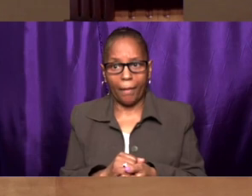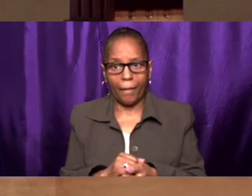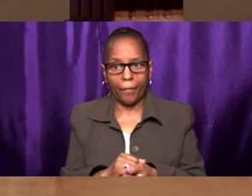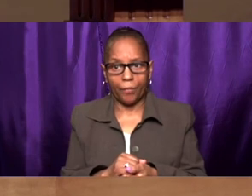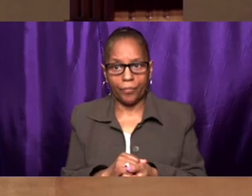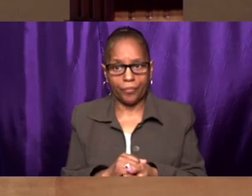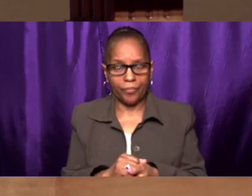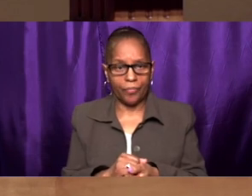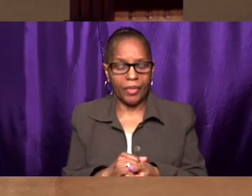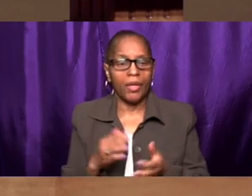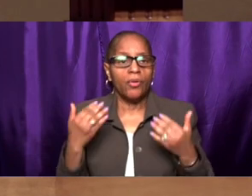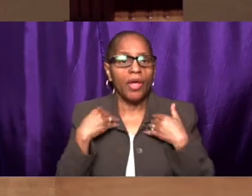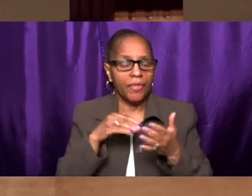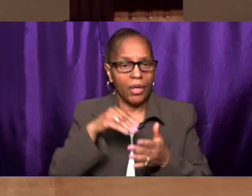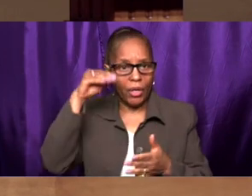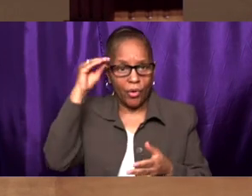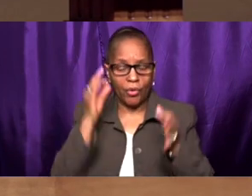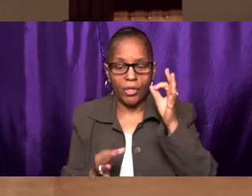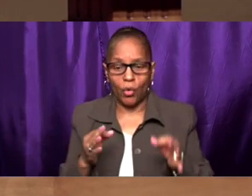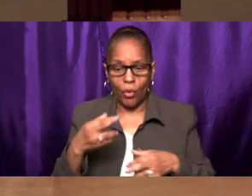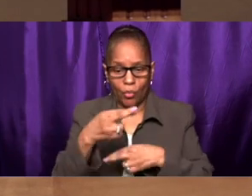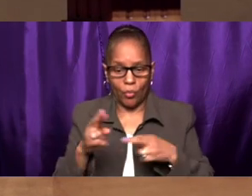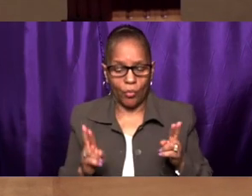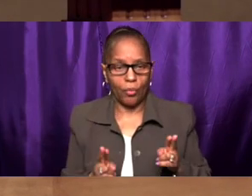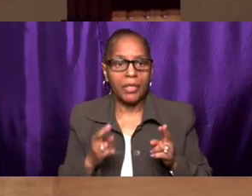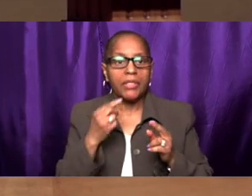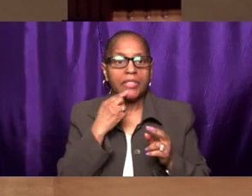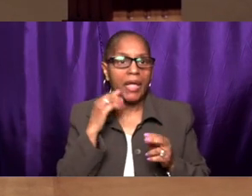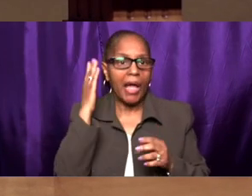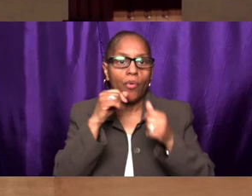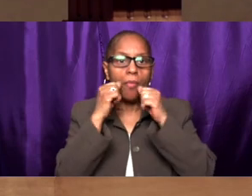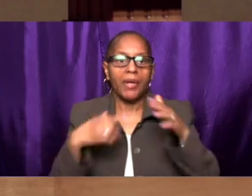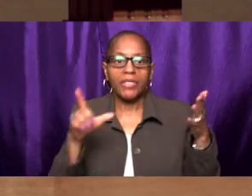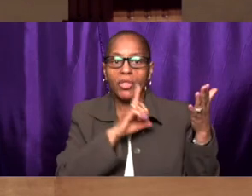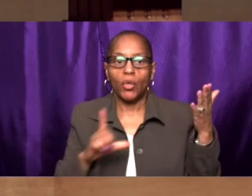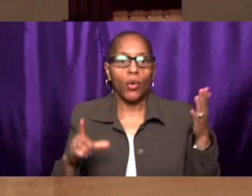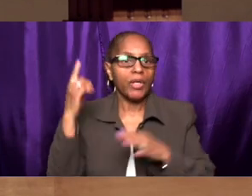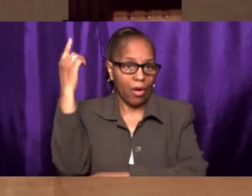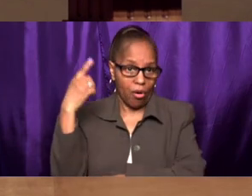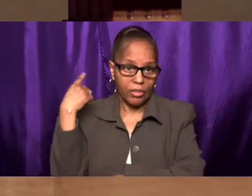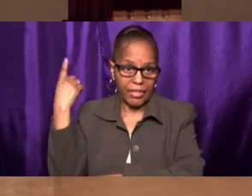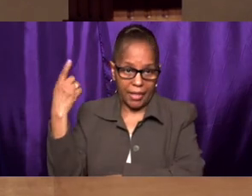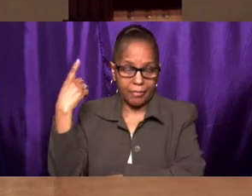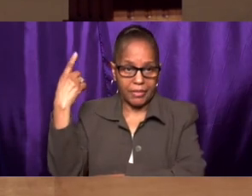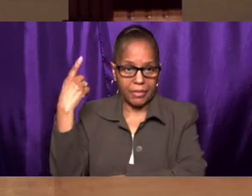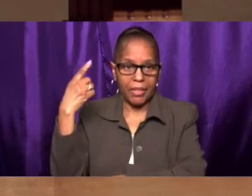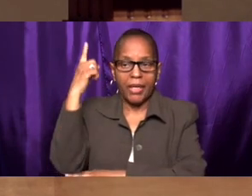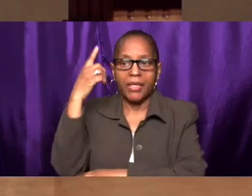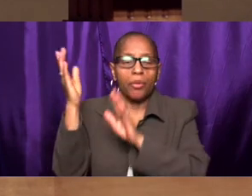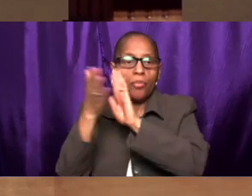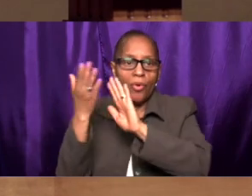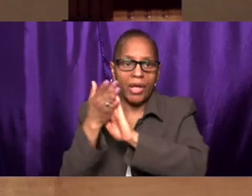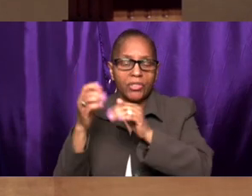You got to learn in the courtroom to say, I will bless the Lord at all time. His praise